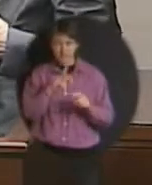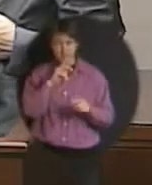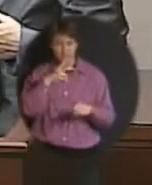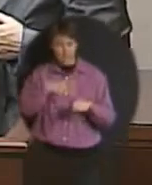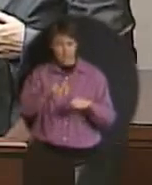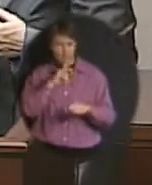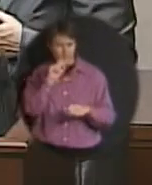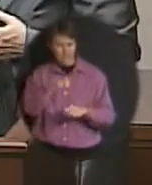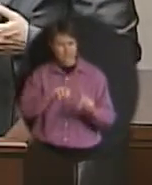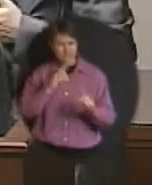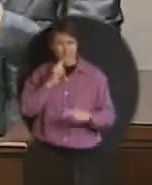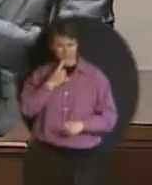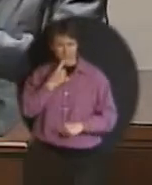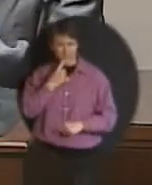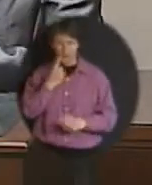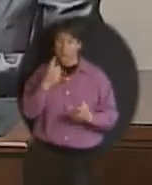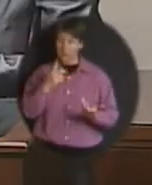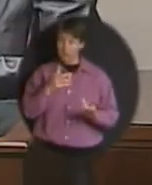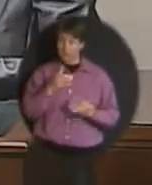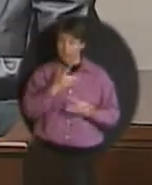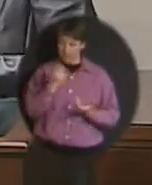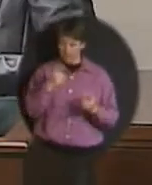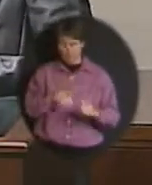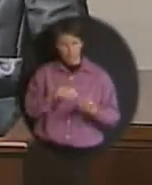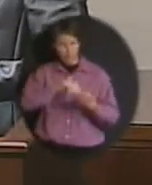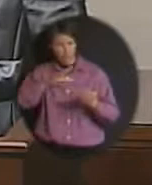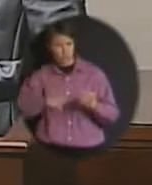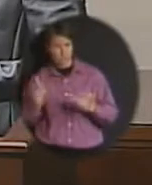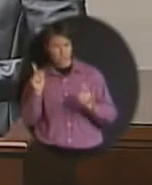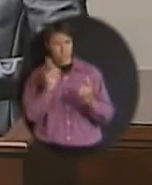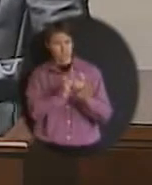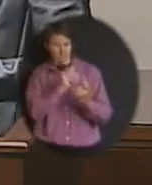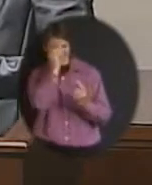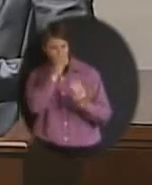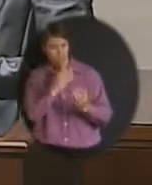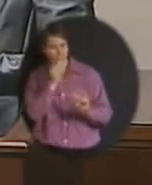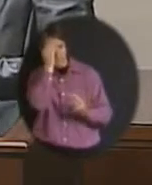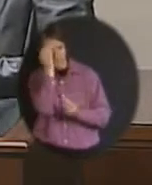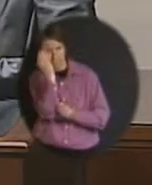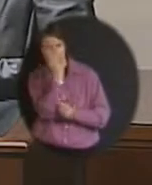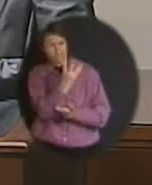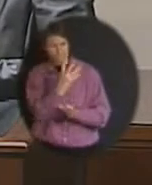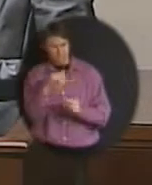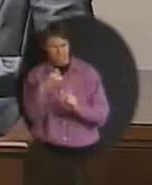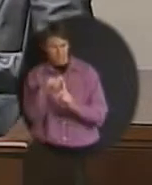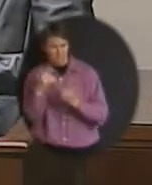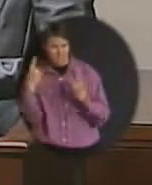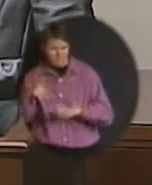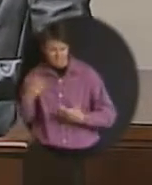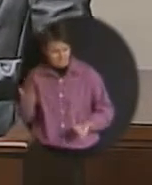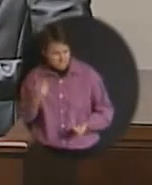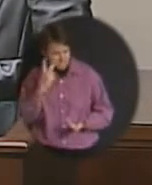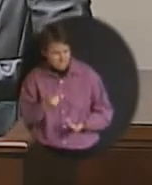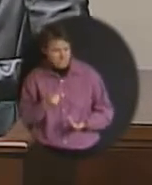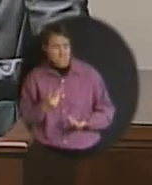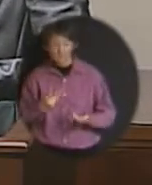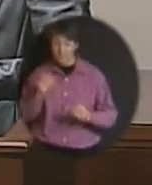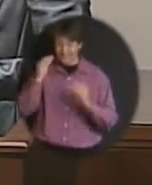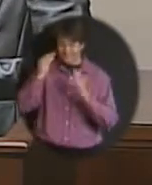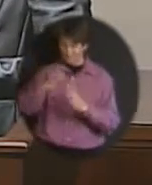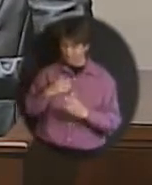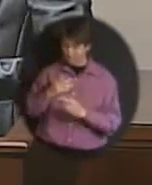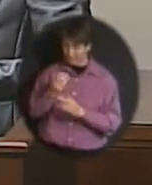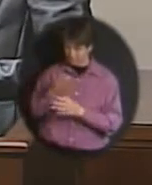this. Here's what would typically happen. So a student reports to a teacher some instance of bullying. Okay, the teacher then has a